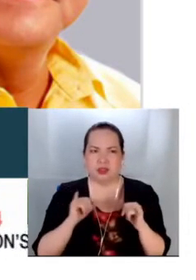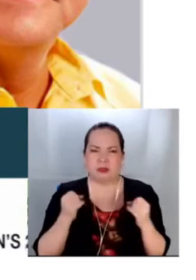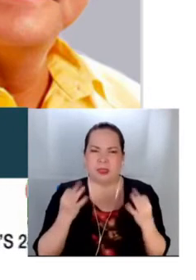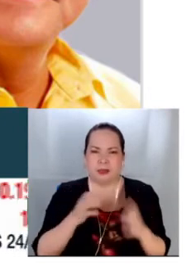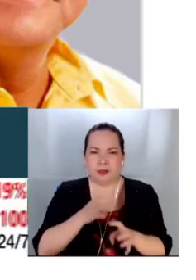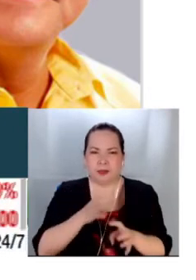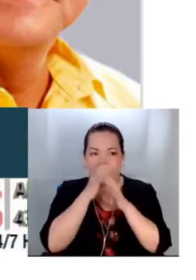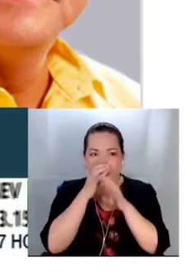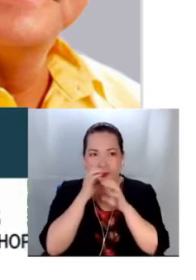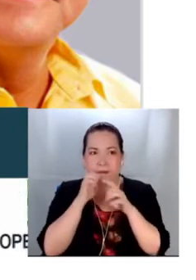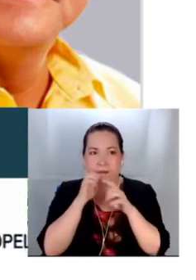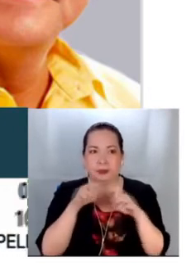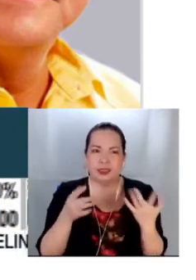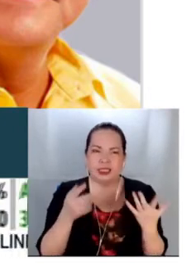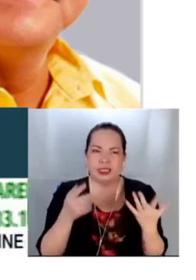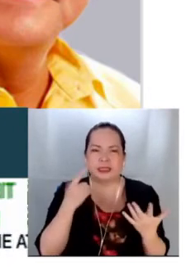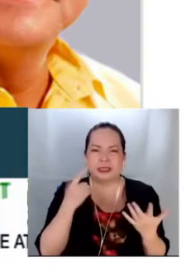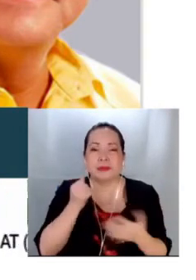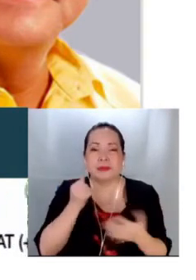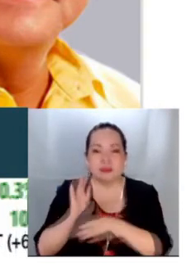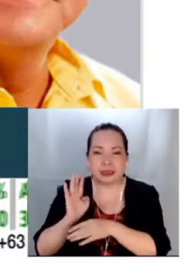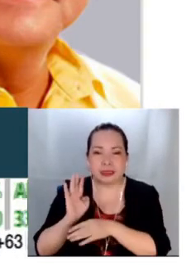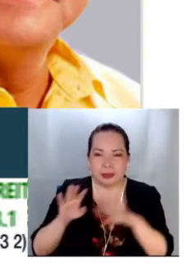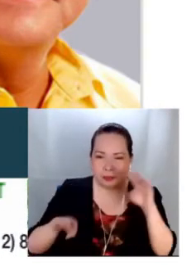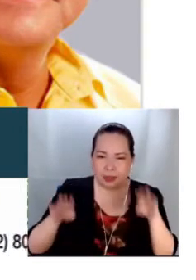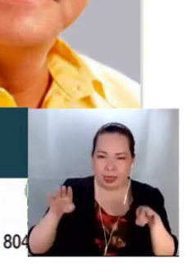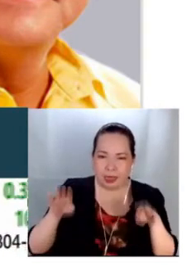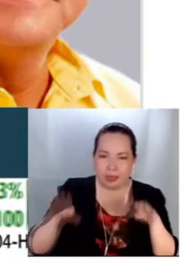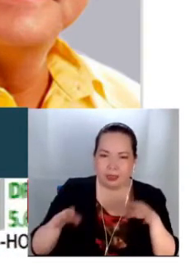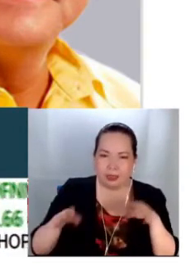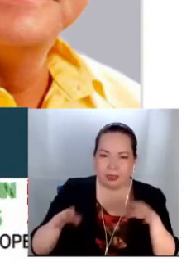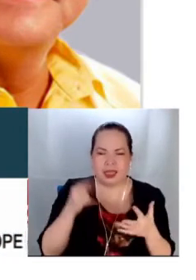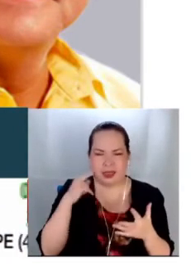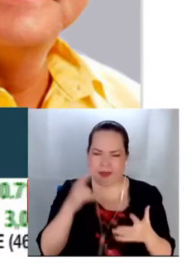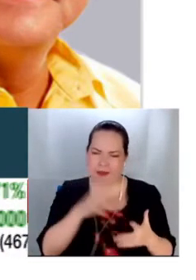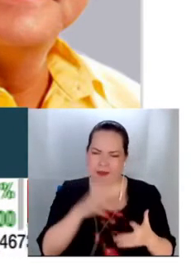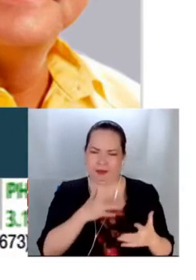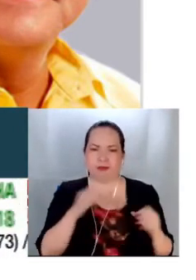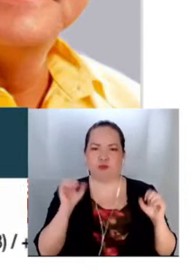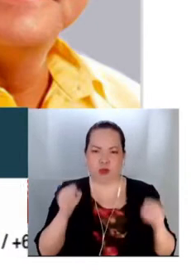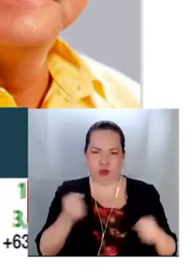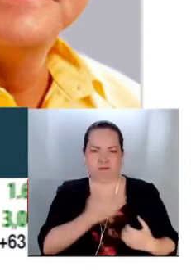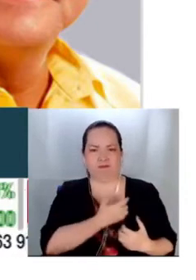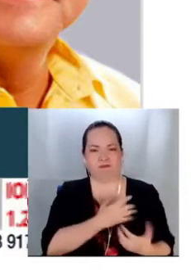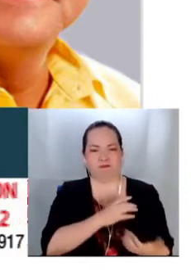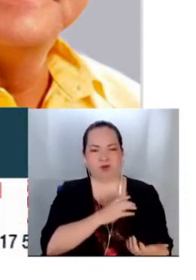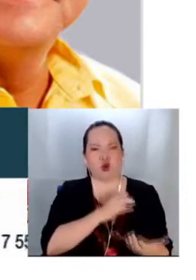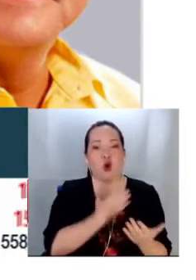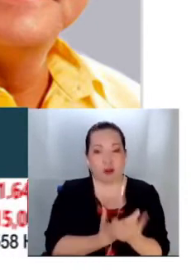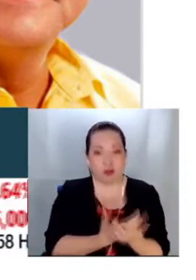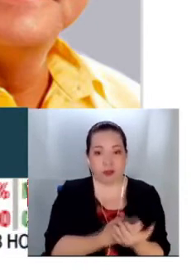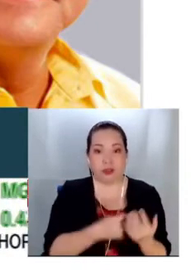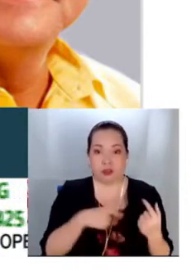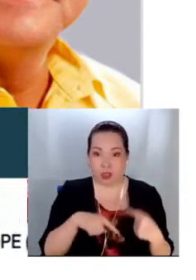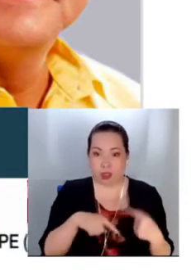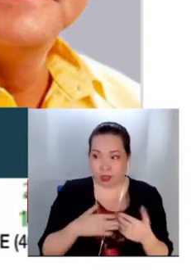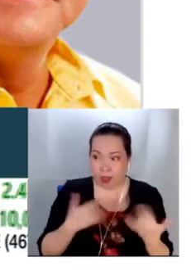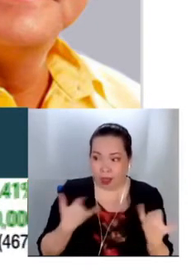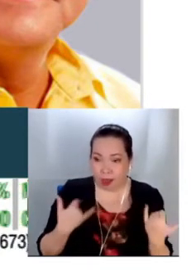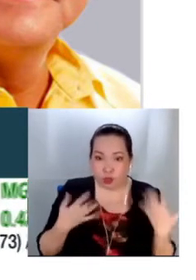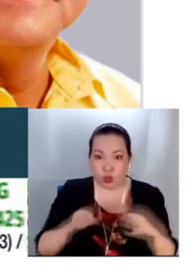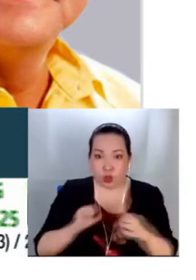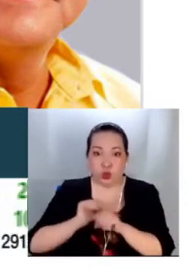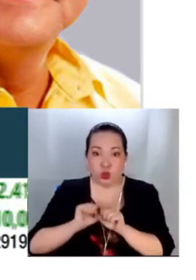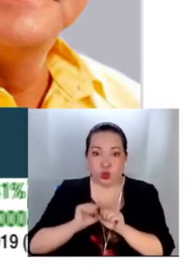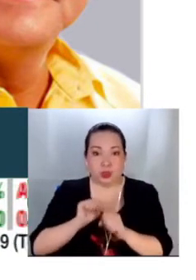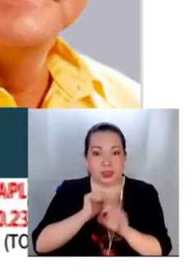na hindi lang muna natin galawin. Anyway, we are confident na with this undertaking that we have, itong massive contact tracing